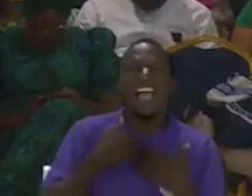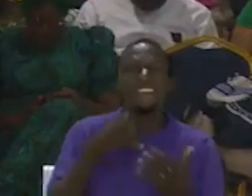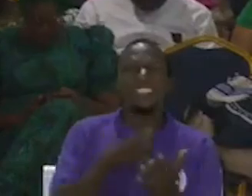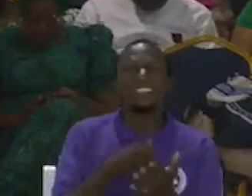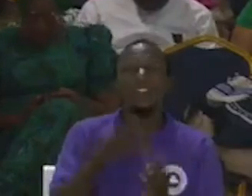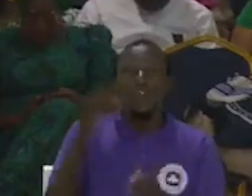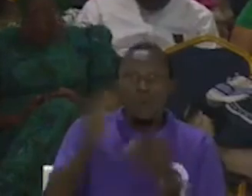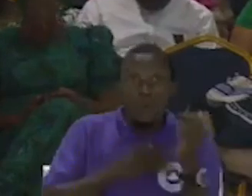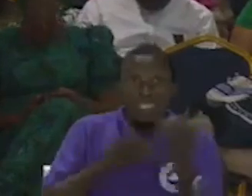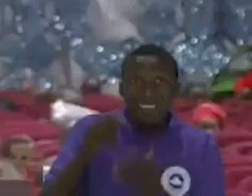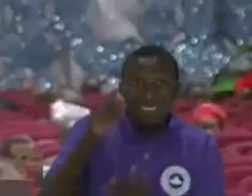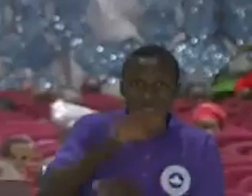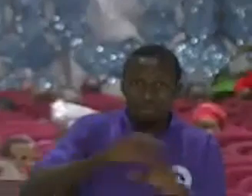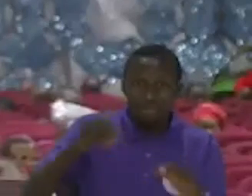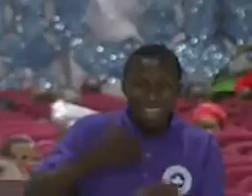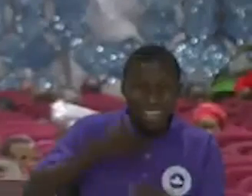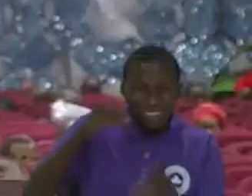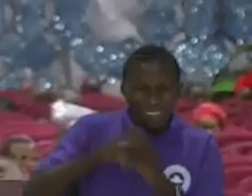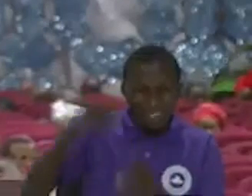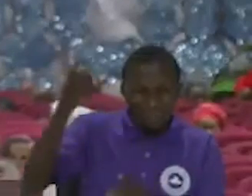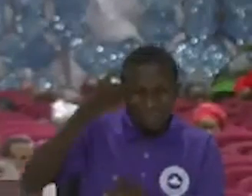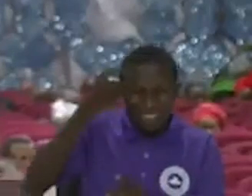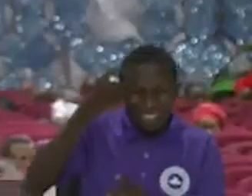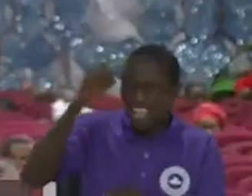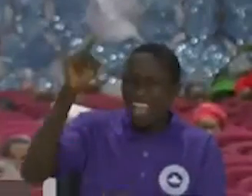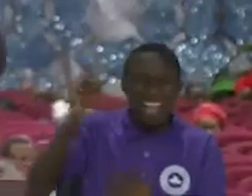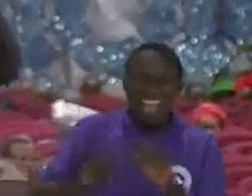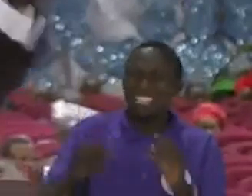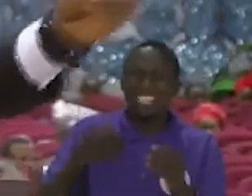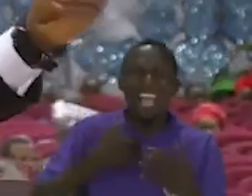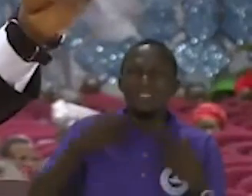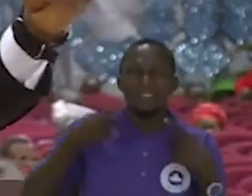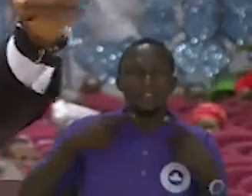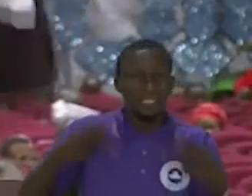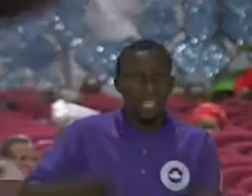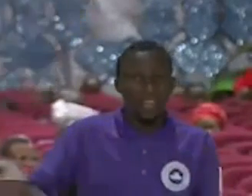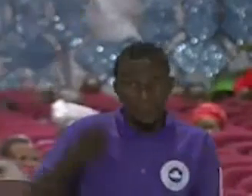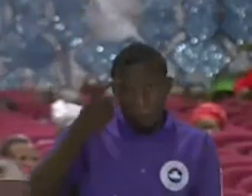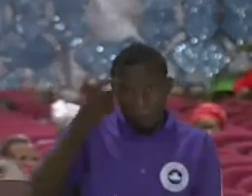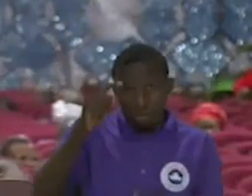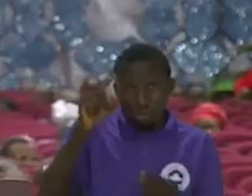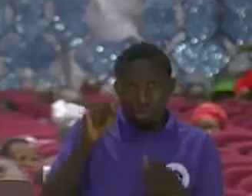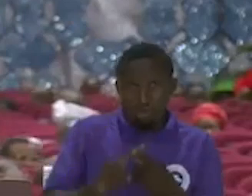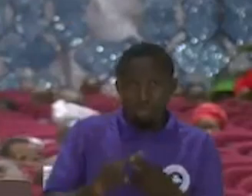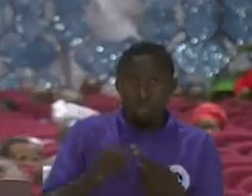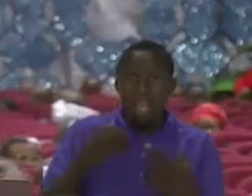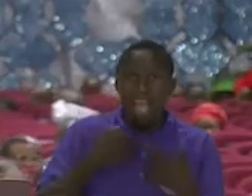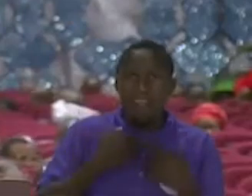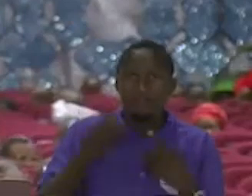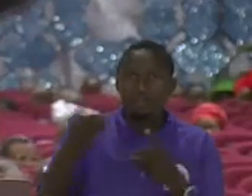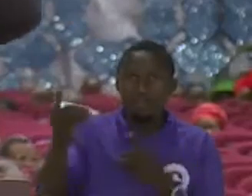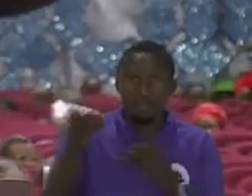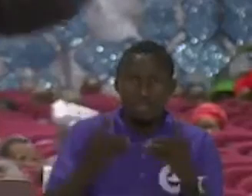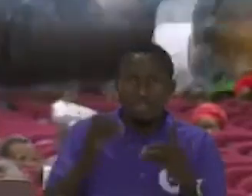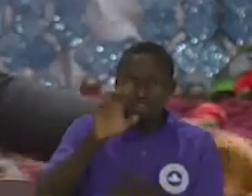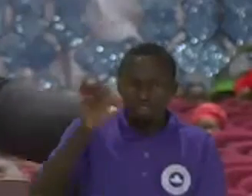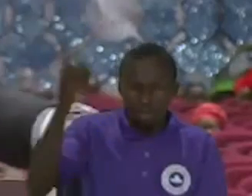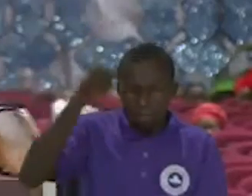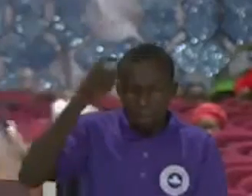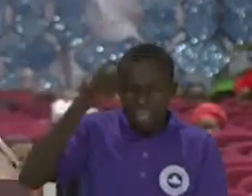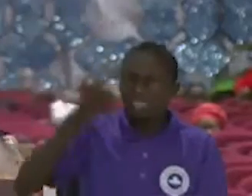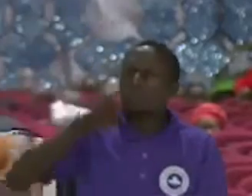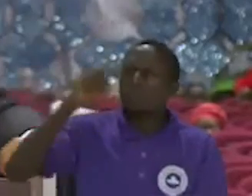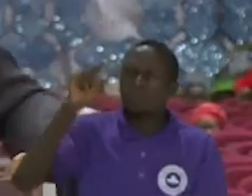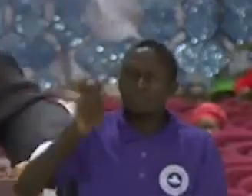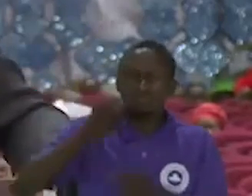cannot have it in your mindset, it will not come physically. So for you to express dominion, your consciousness should be that you are